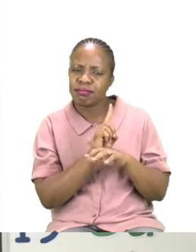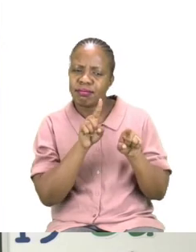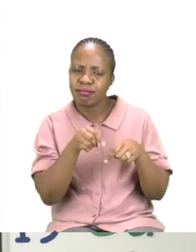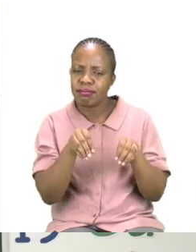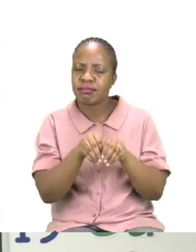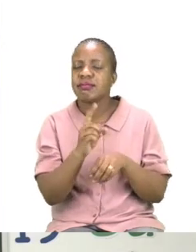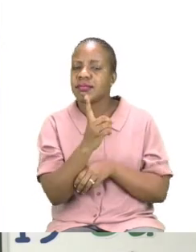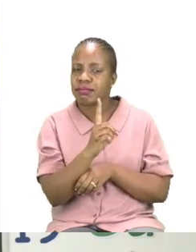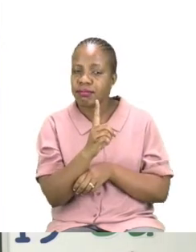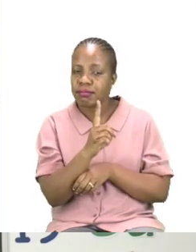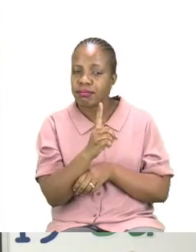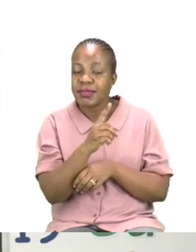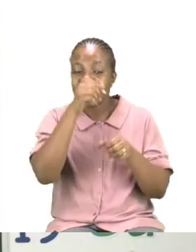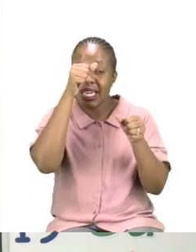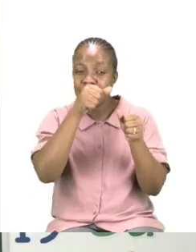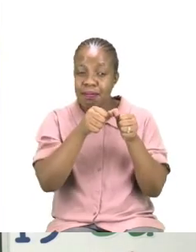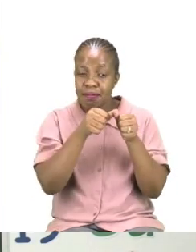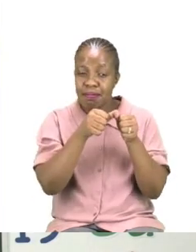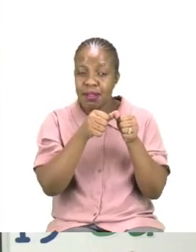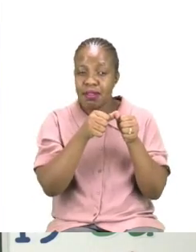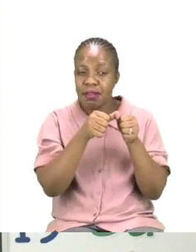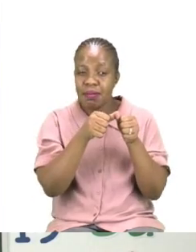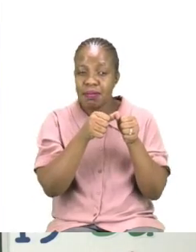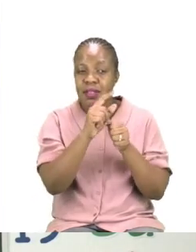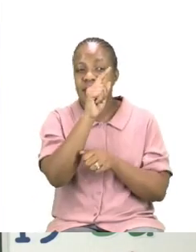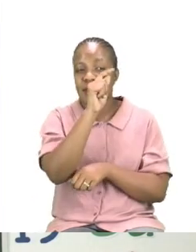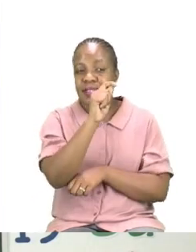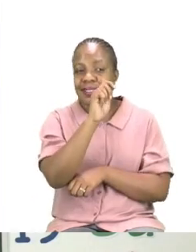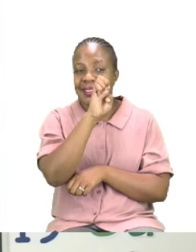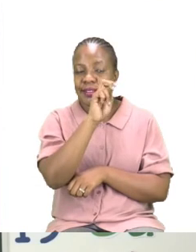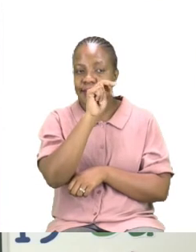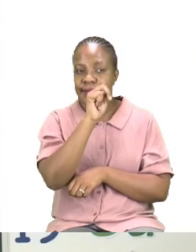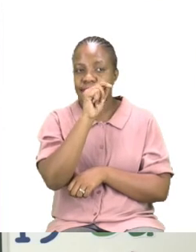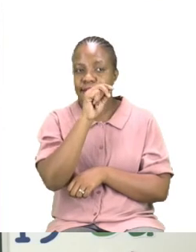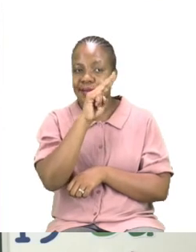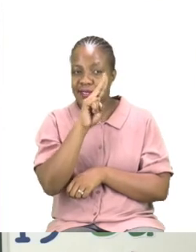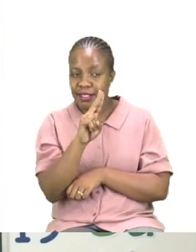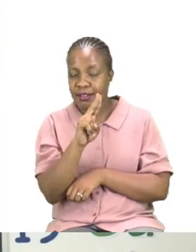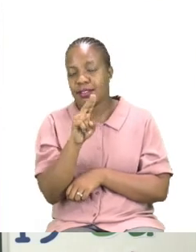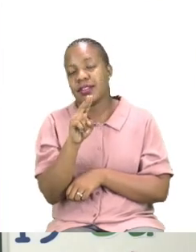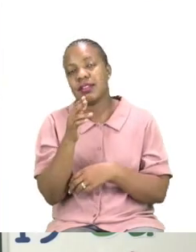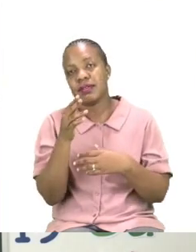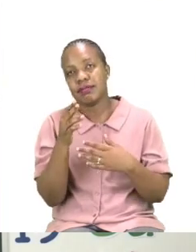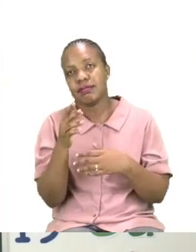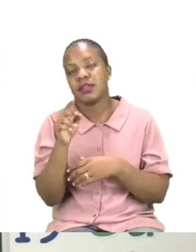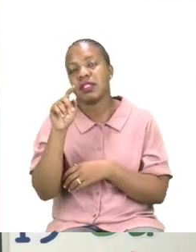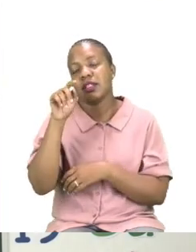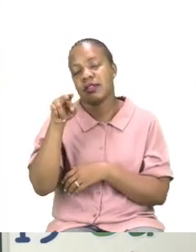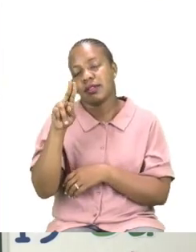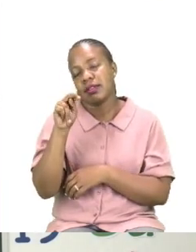girls? Yes, we will find our tens and units. So the first